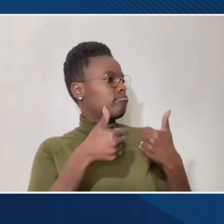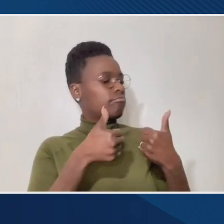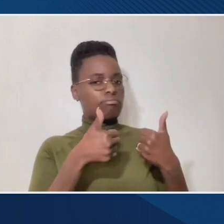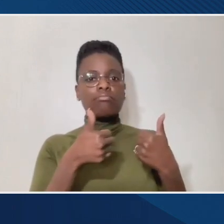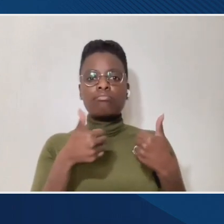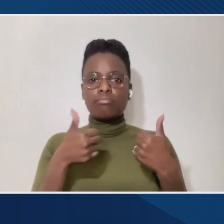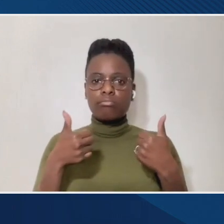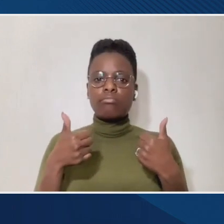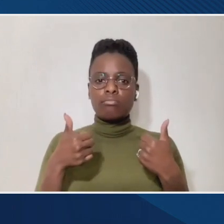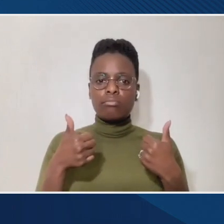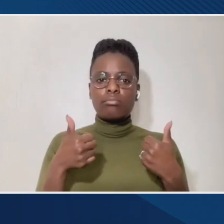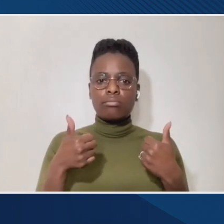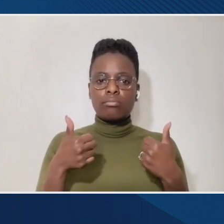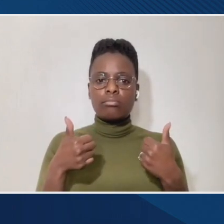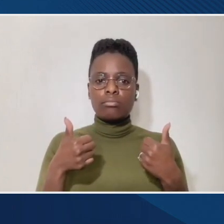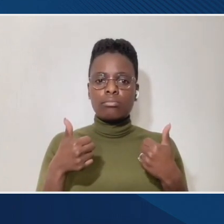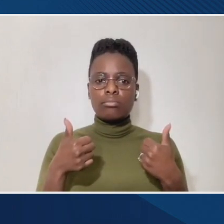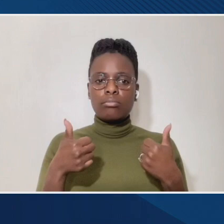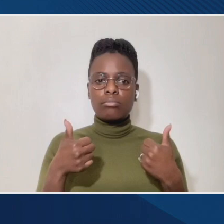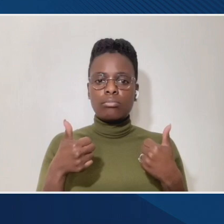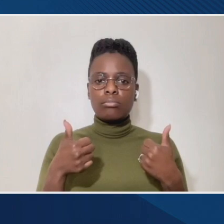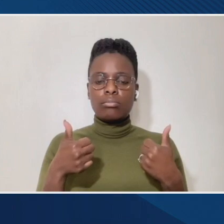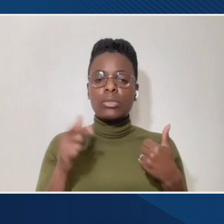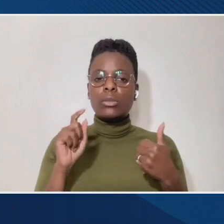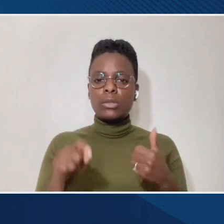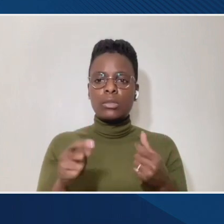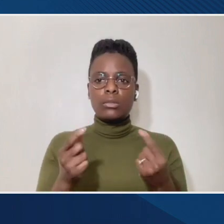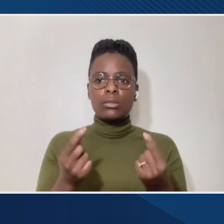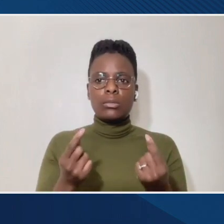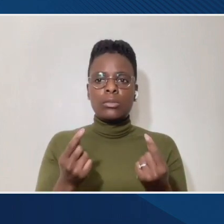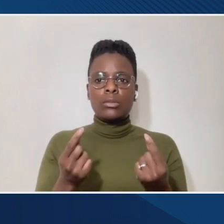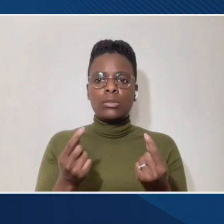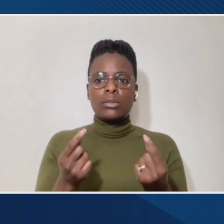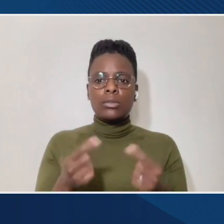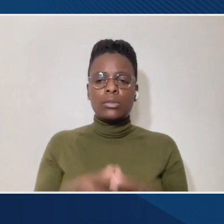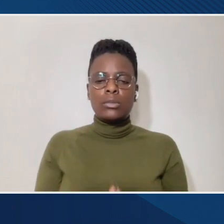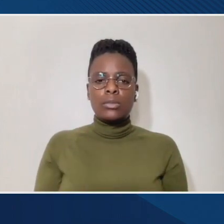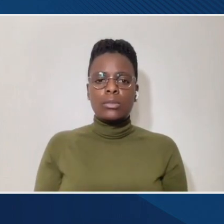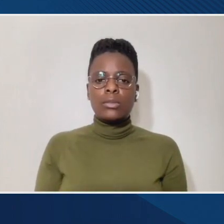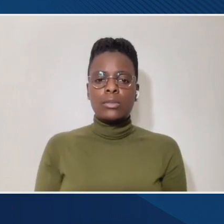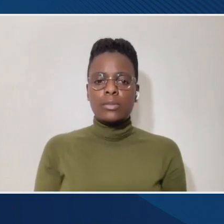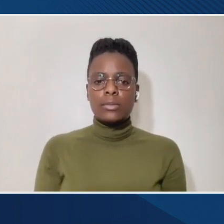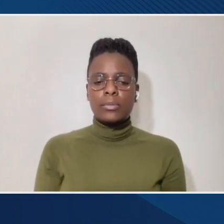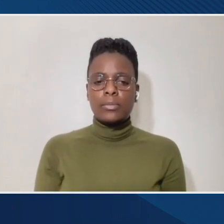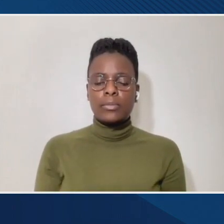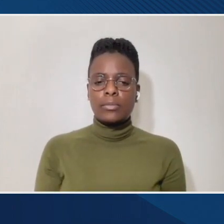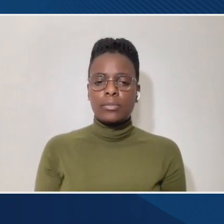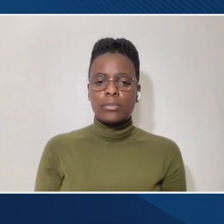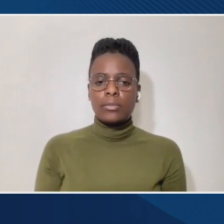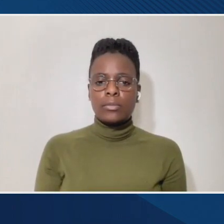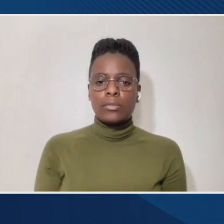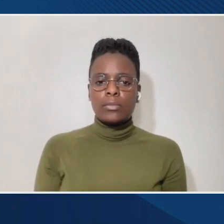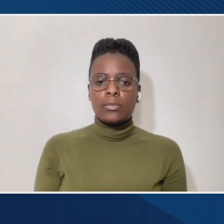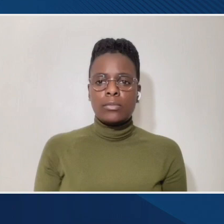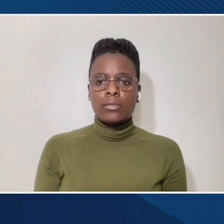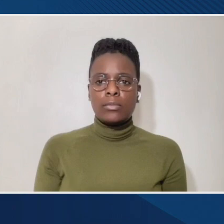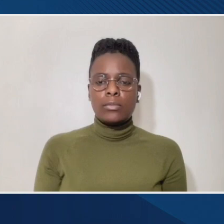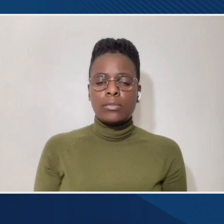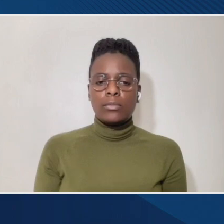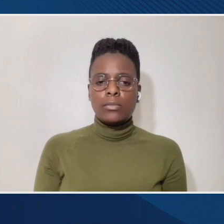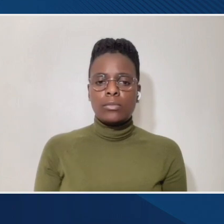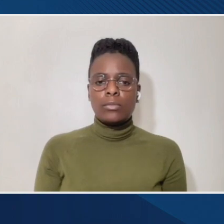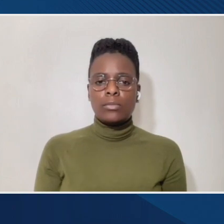So. And I hear that, and I don't want to. This is not a pushback on your comments or to diminish your comments